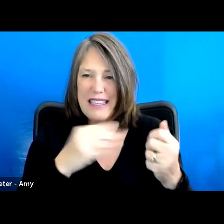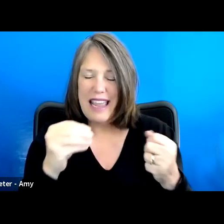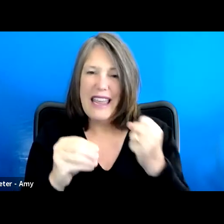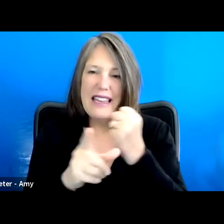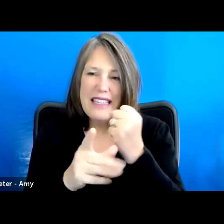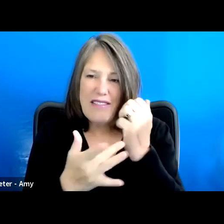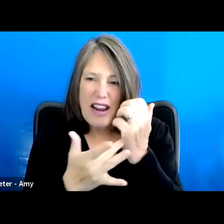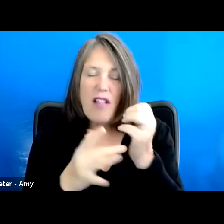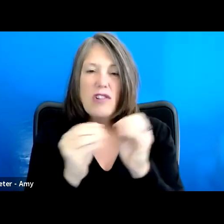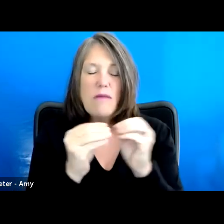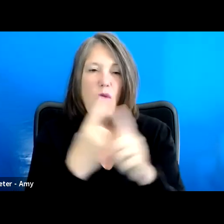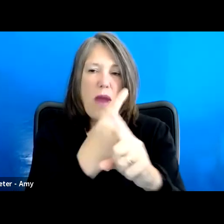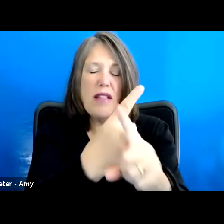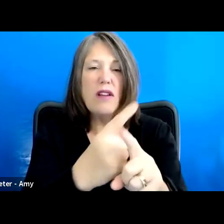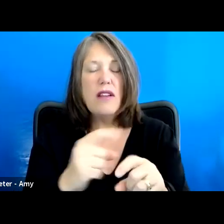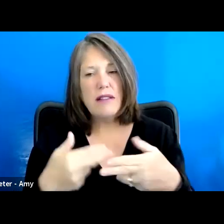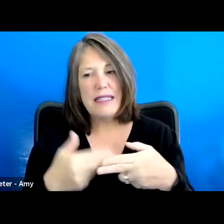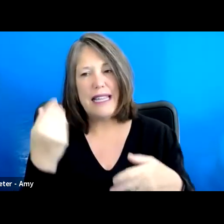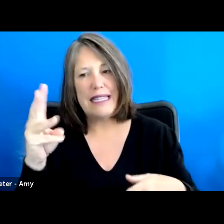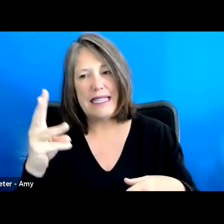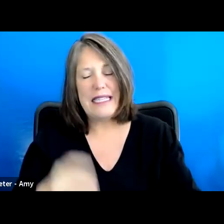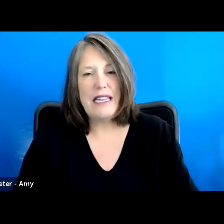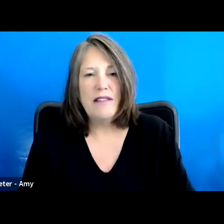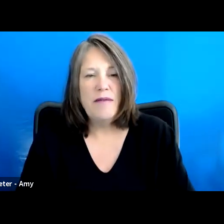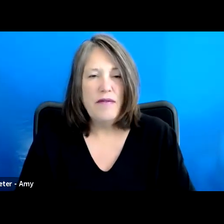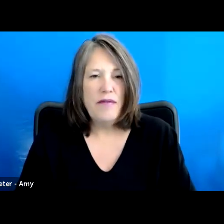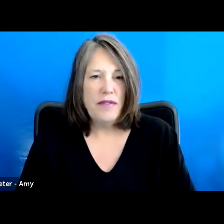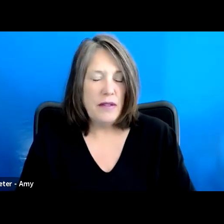regularly. Slide 16.